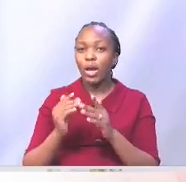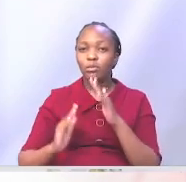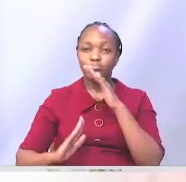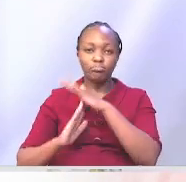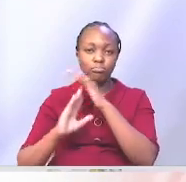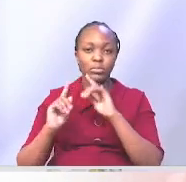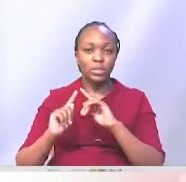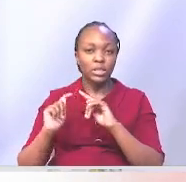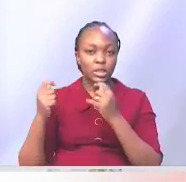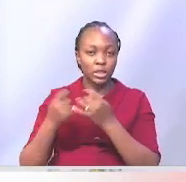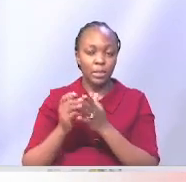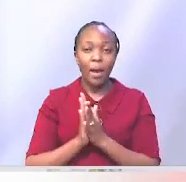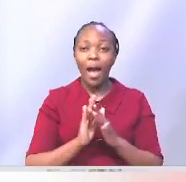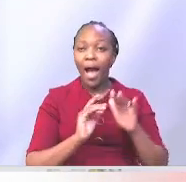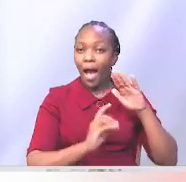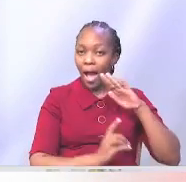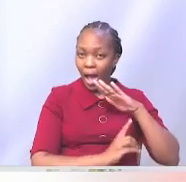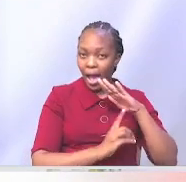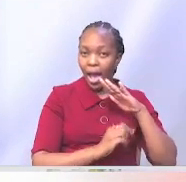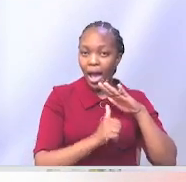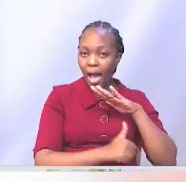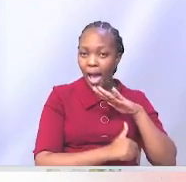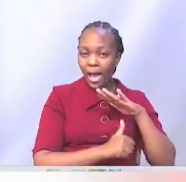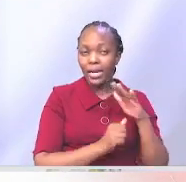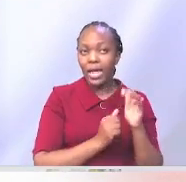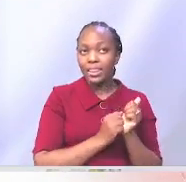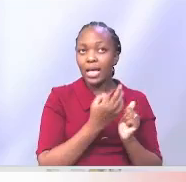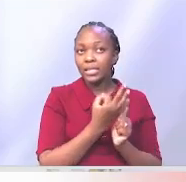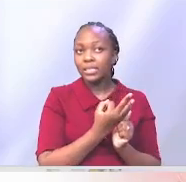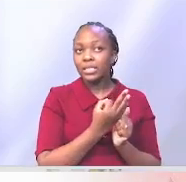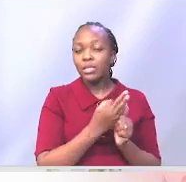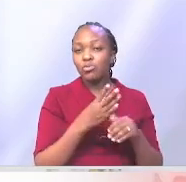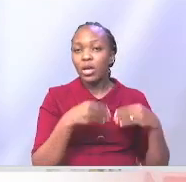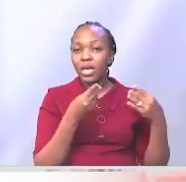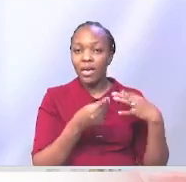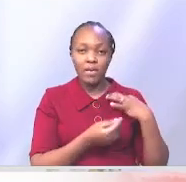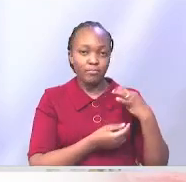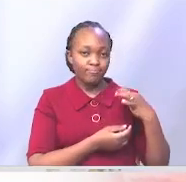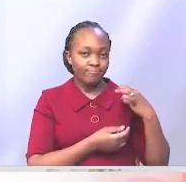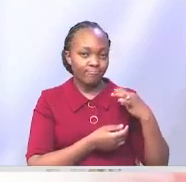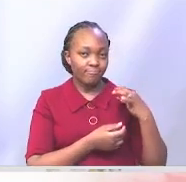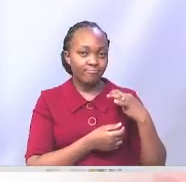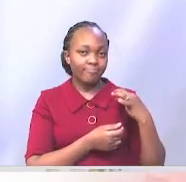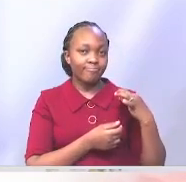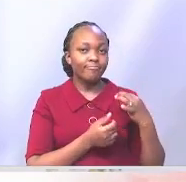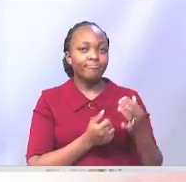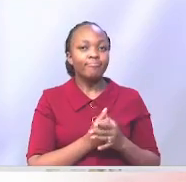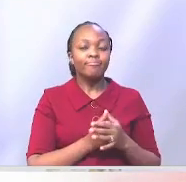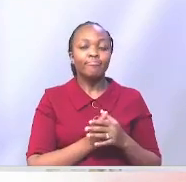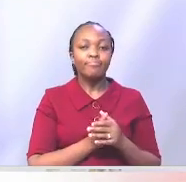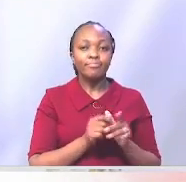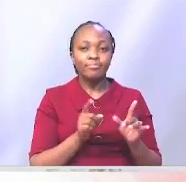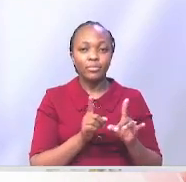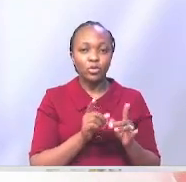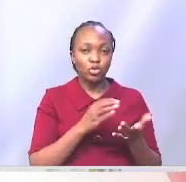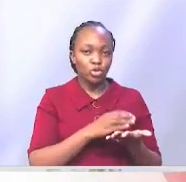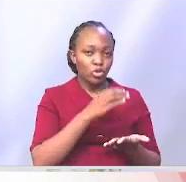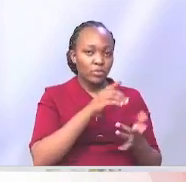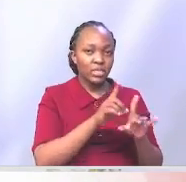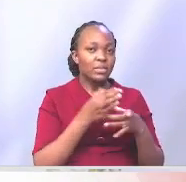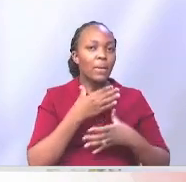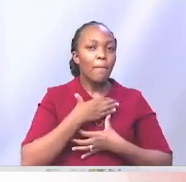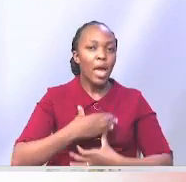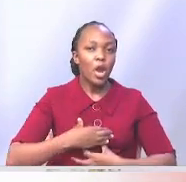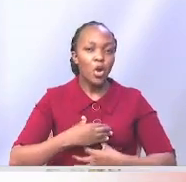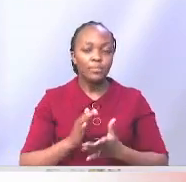So under 13 team, the winners were going out with the jerseys, which were real, trophies and medals. And for under